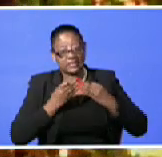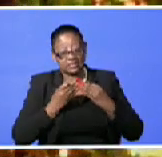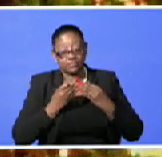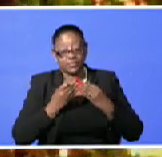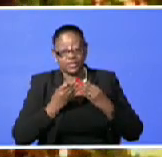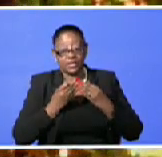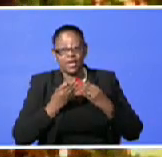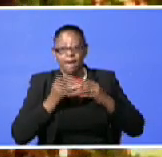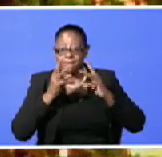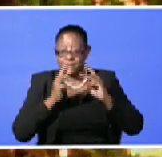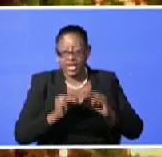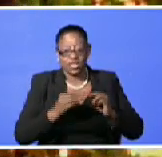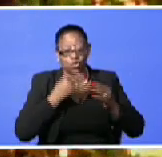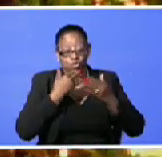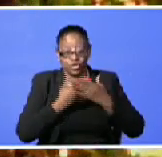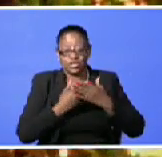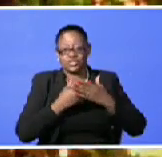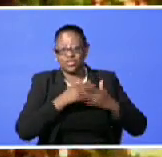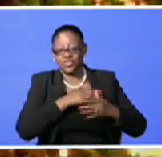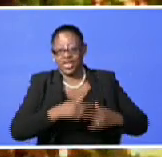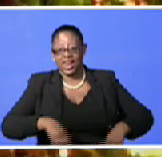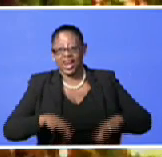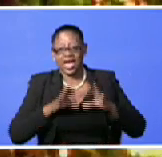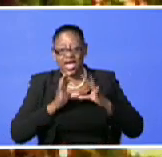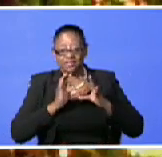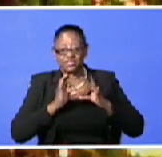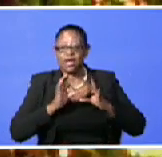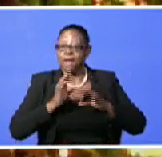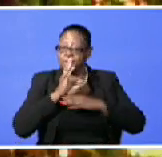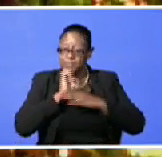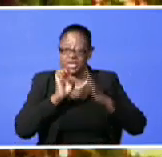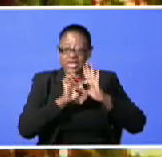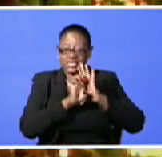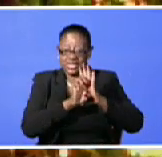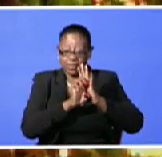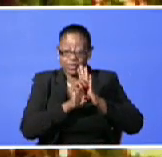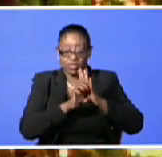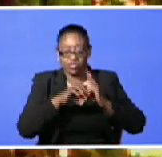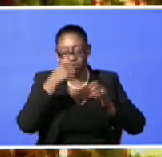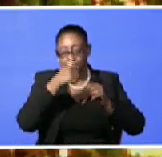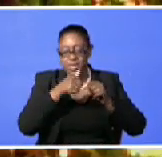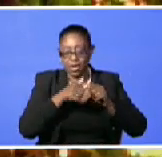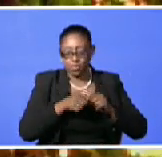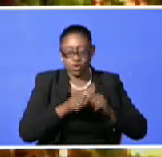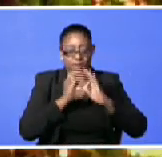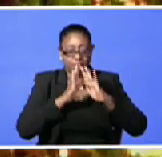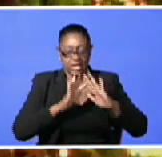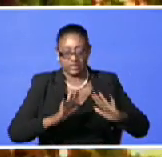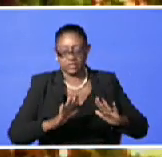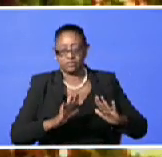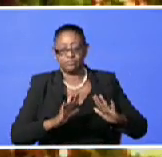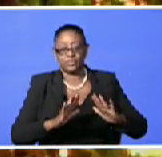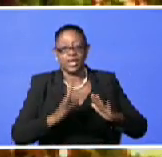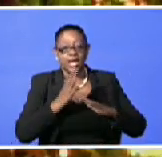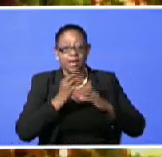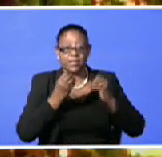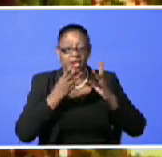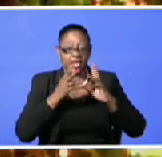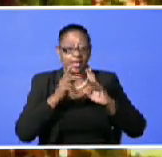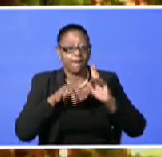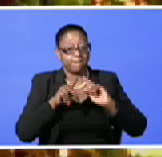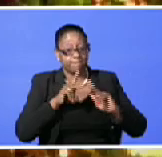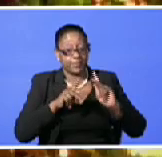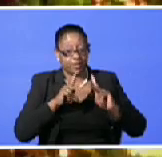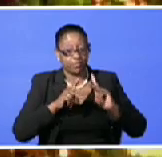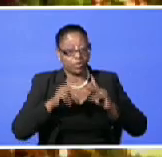may the goodness of their lives be an example, their memory a blessing. Many Bahamians have